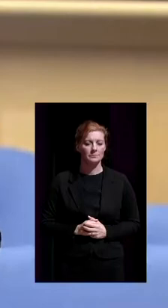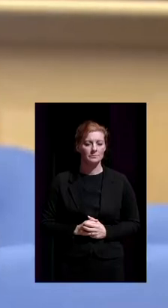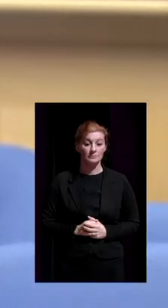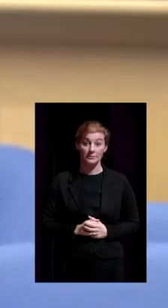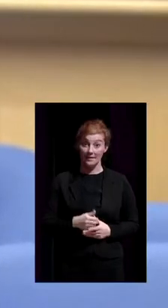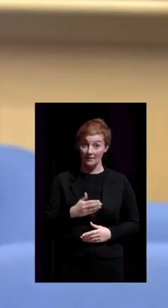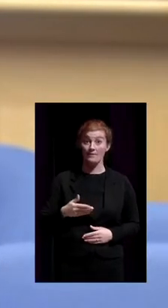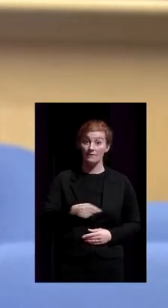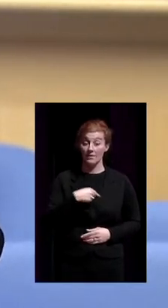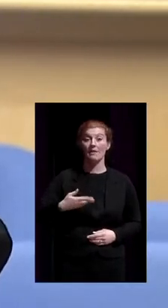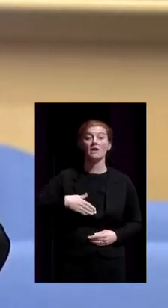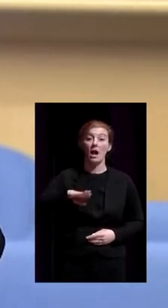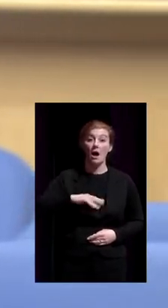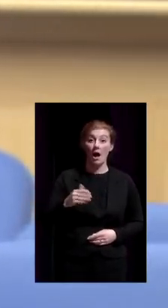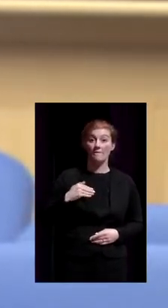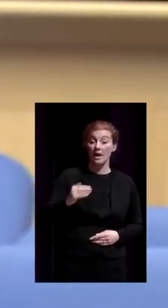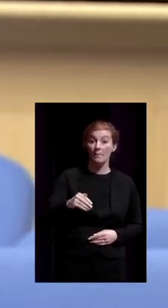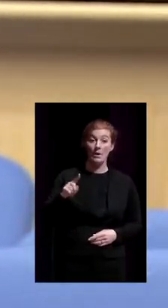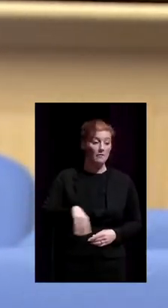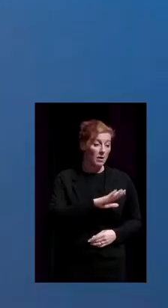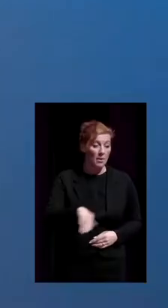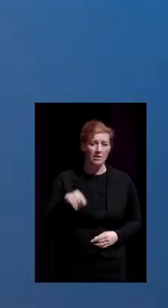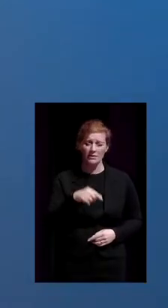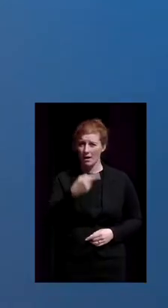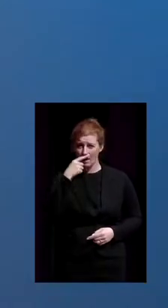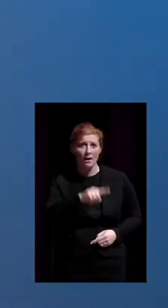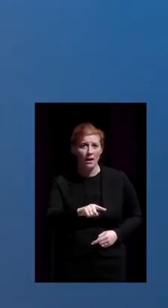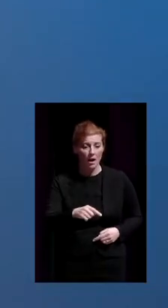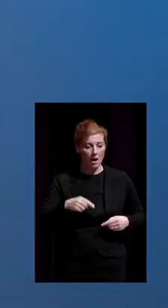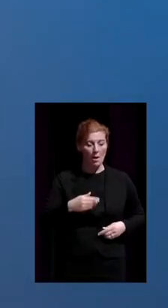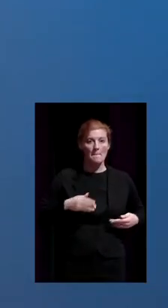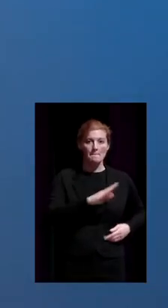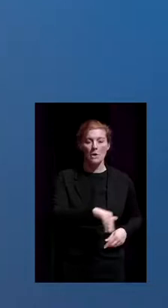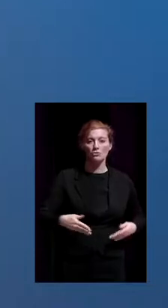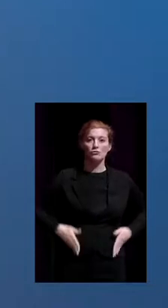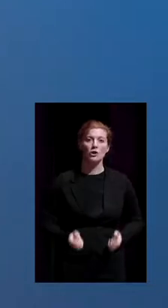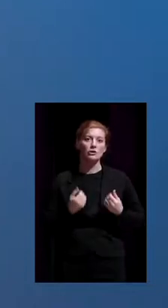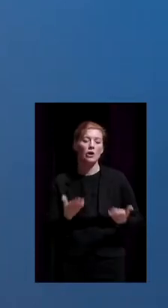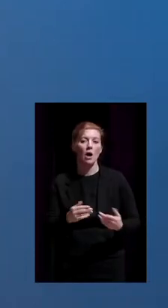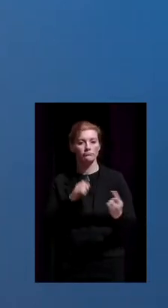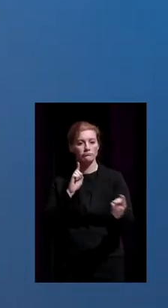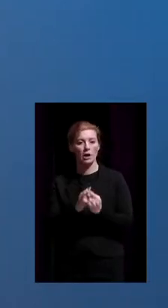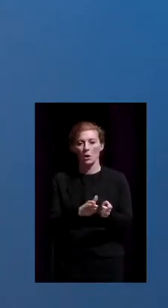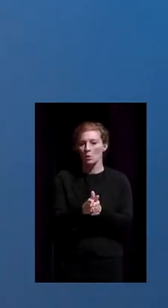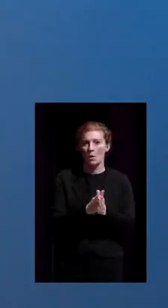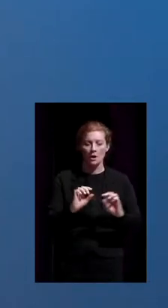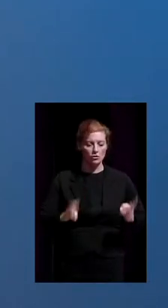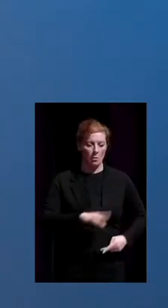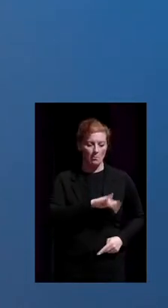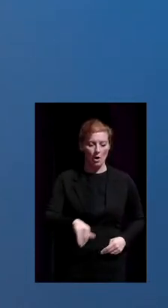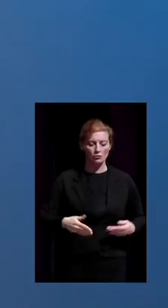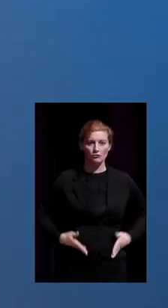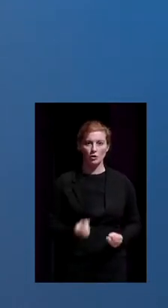We want a future for our children. That's what it's hurting. A child born today will face challenges that children of 20 years